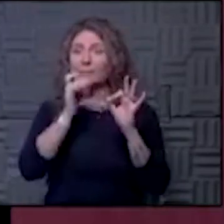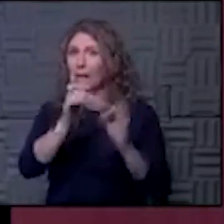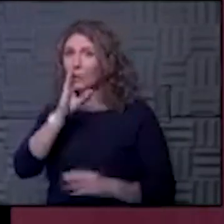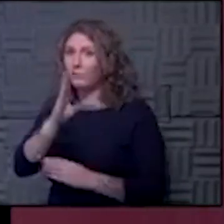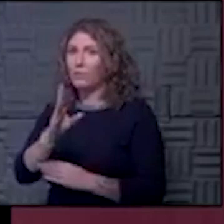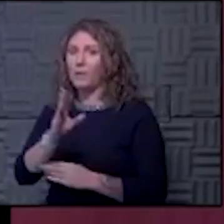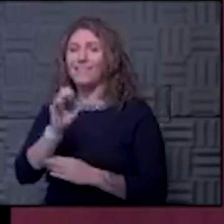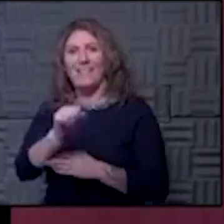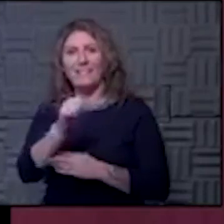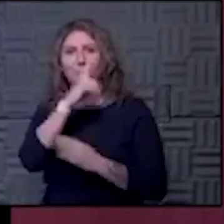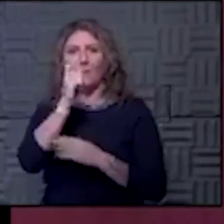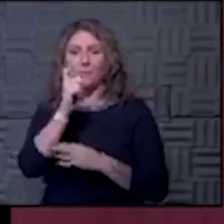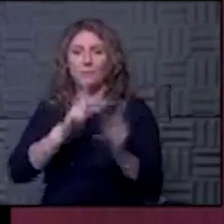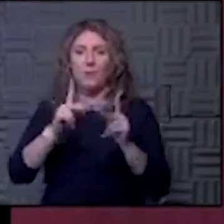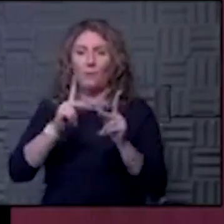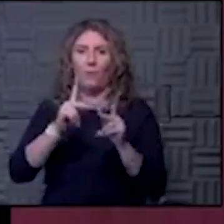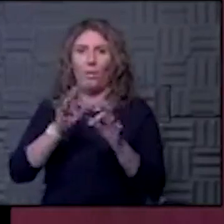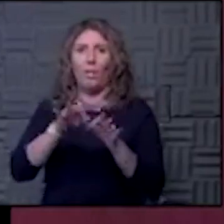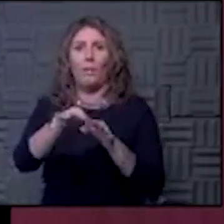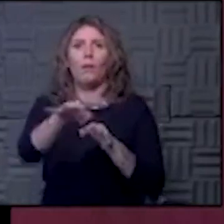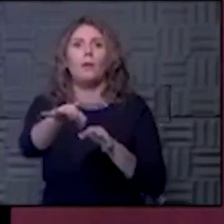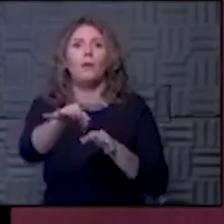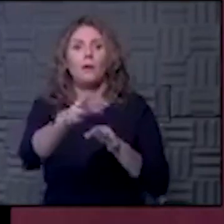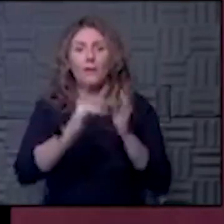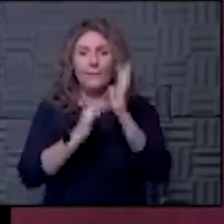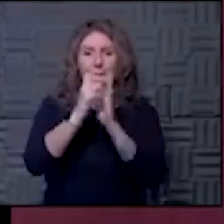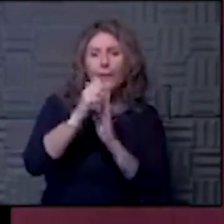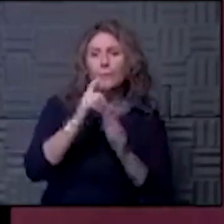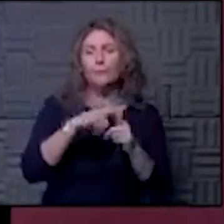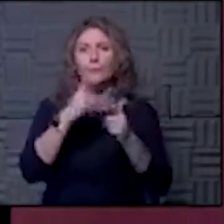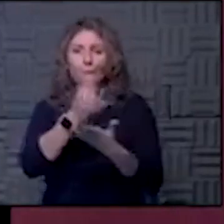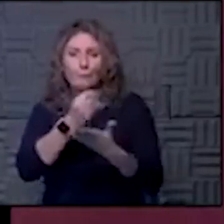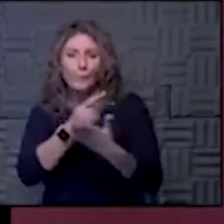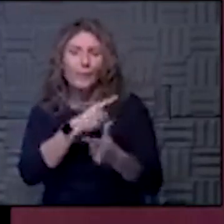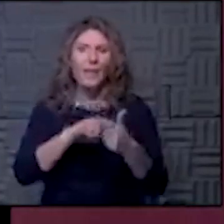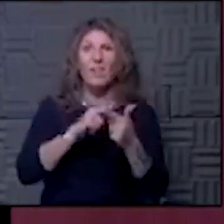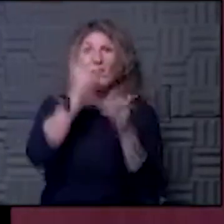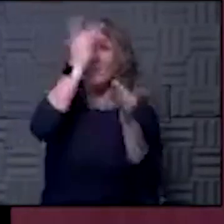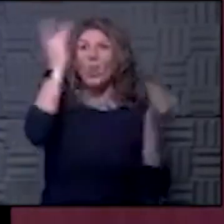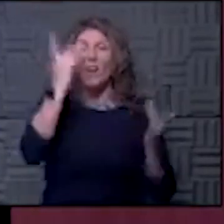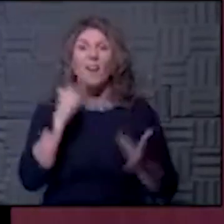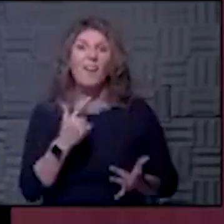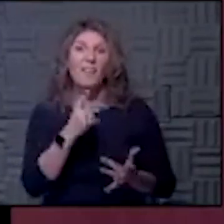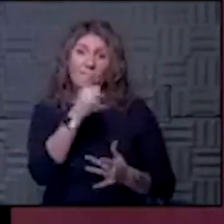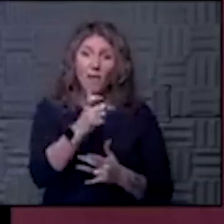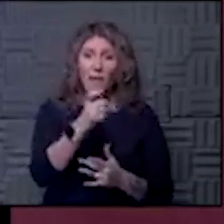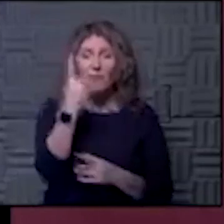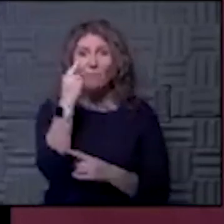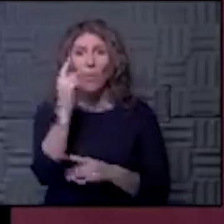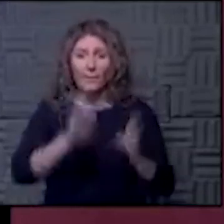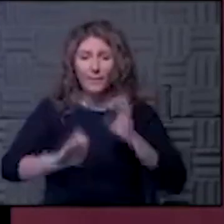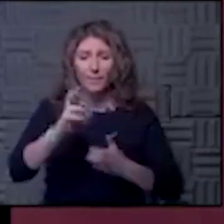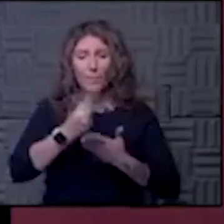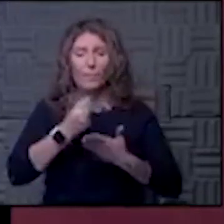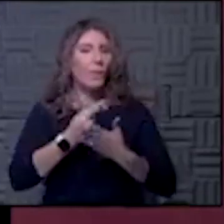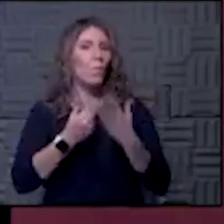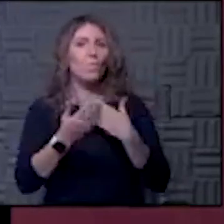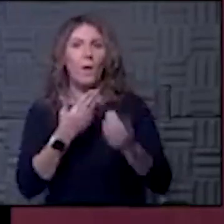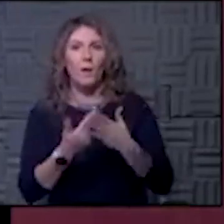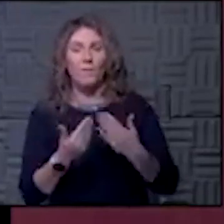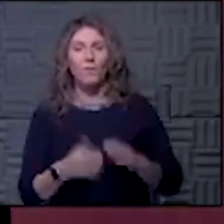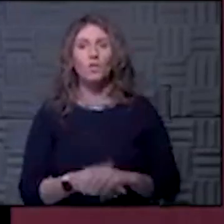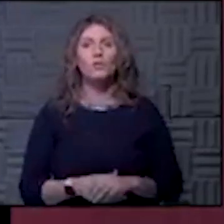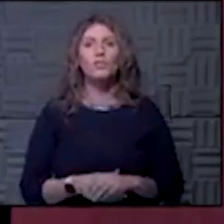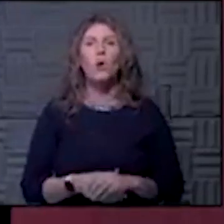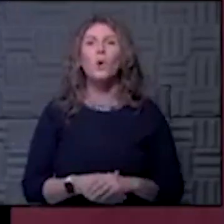delay getting care because they're afraid you'll get it and then cancer is presented at a later stage, or maybe they forget to get there and they don't go for their chemotherapy or whatever. So it affects